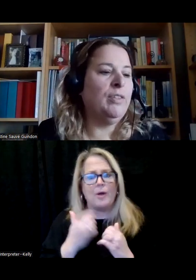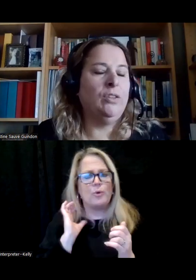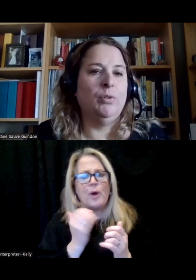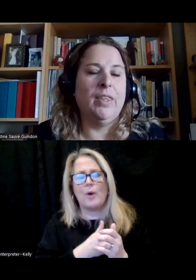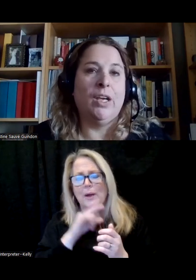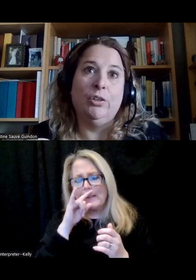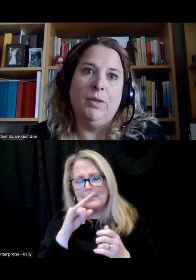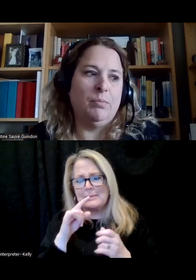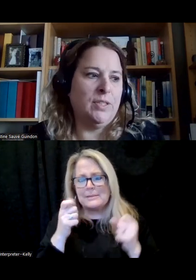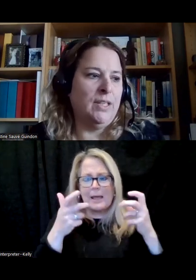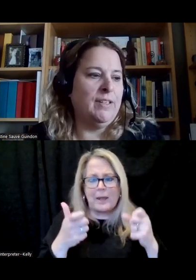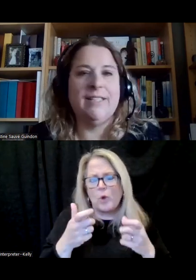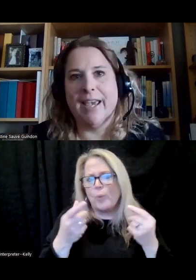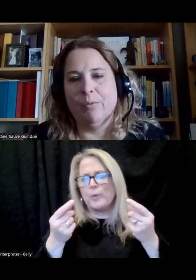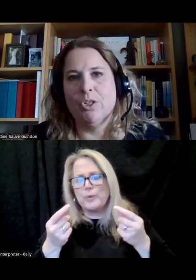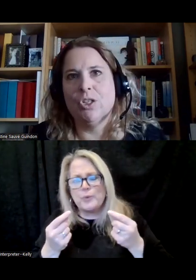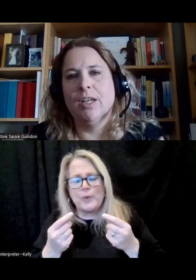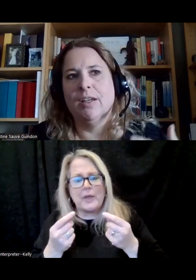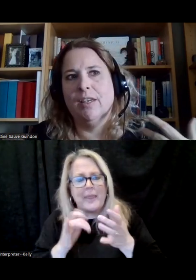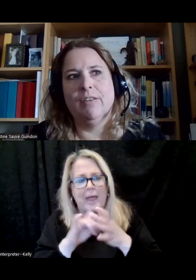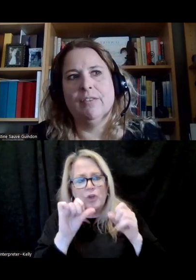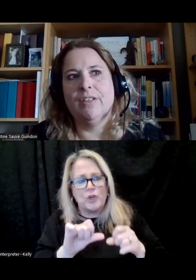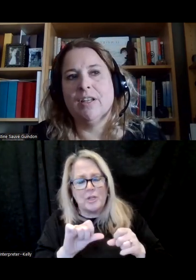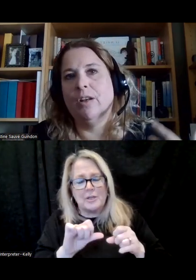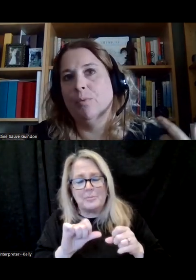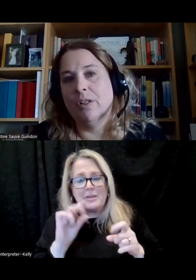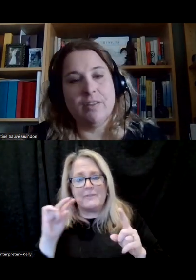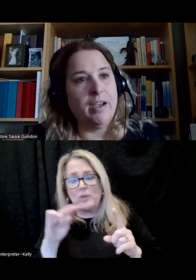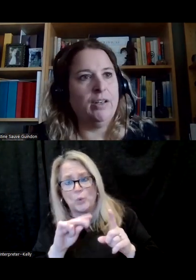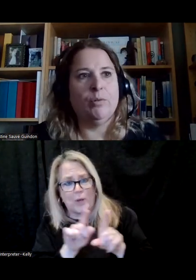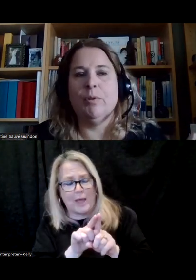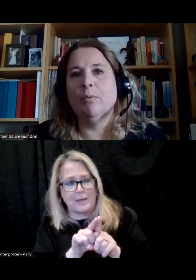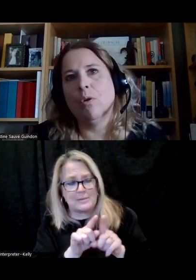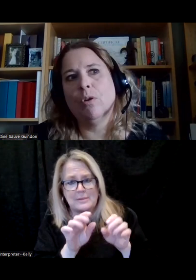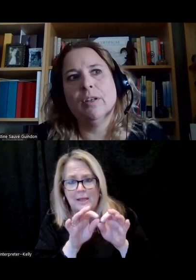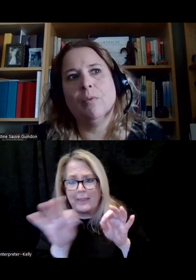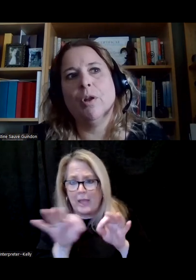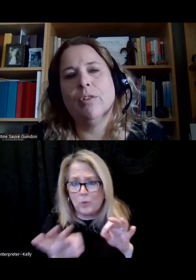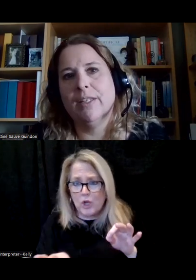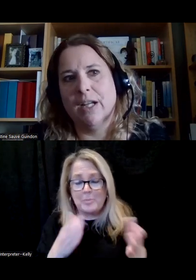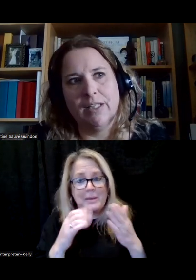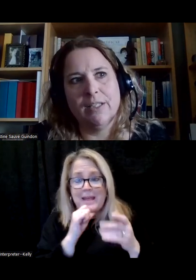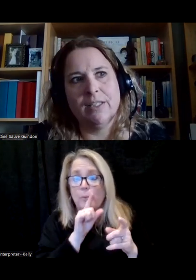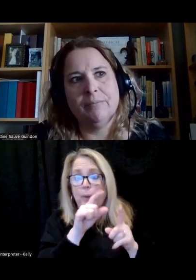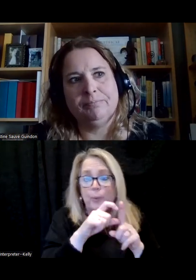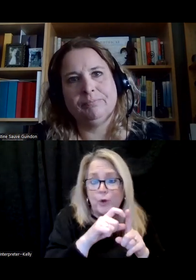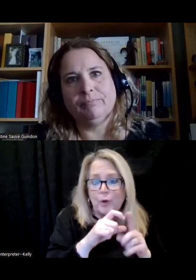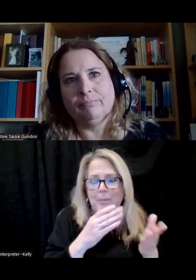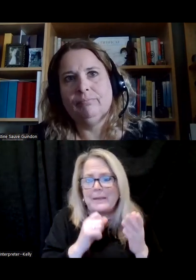or what are they doing that could be perceived as language, even if it's not a real sign or a real word? What are they telling